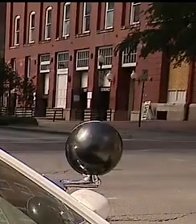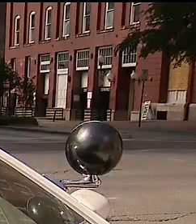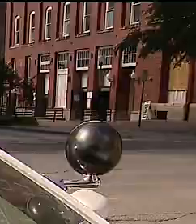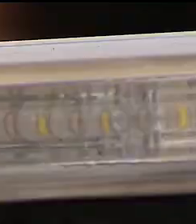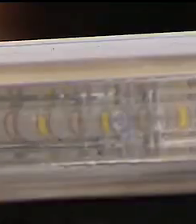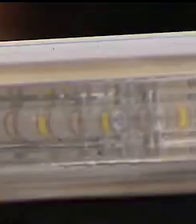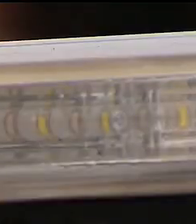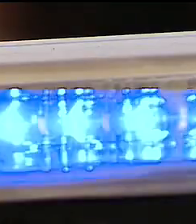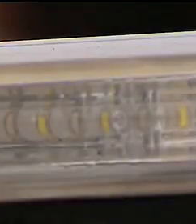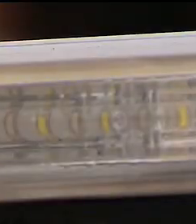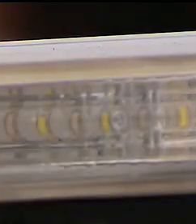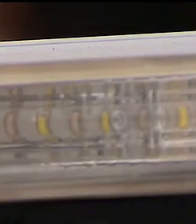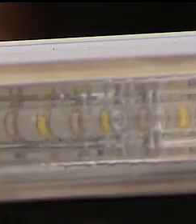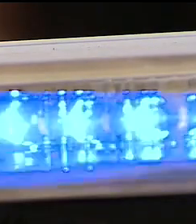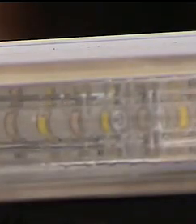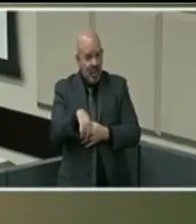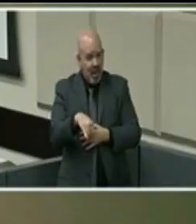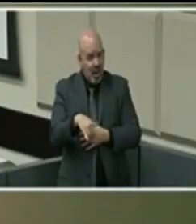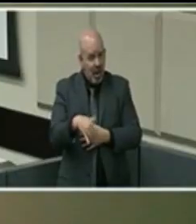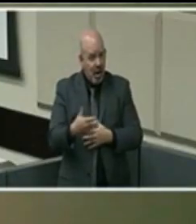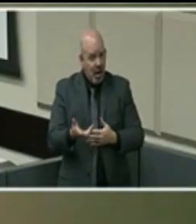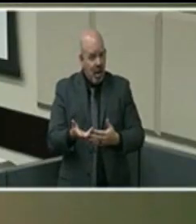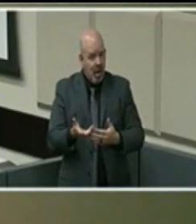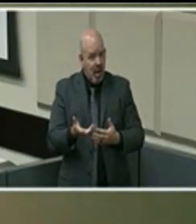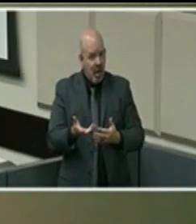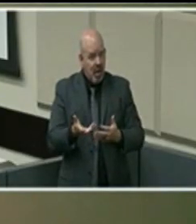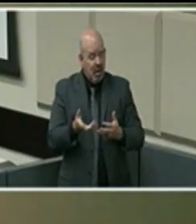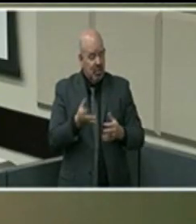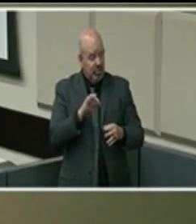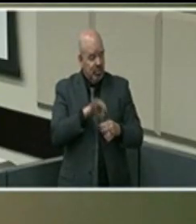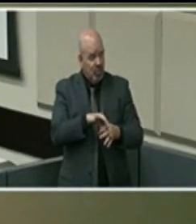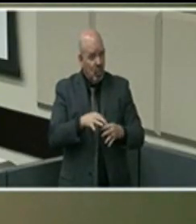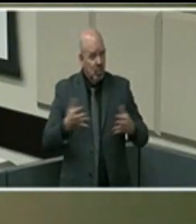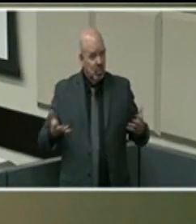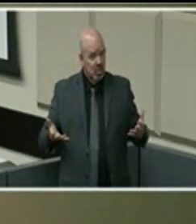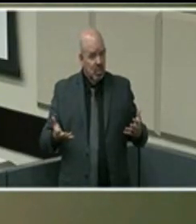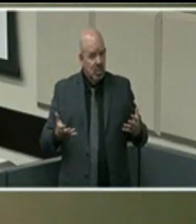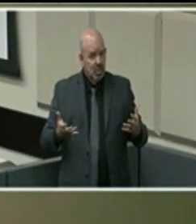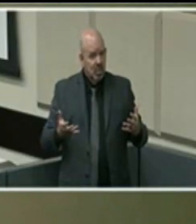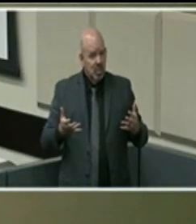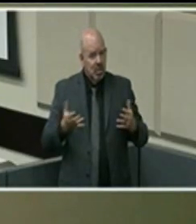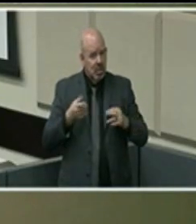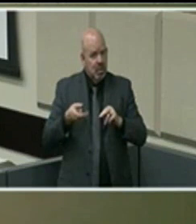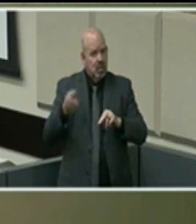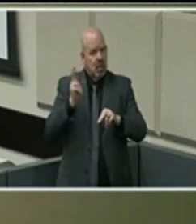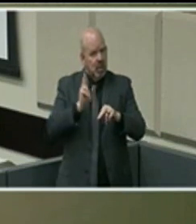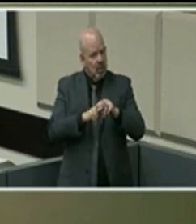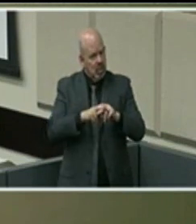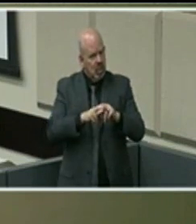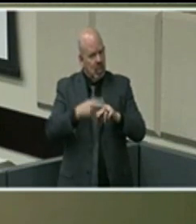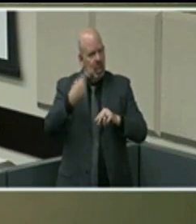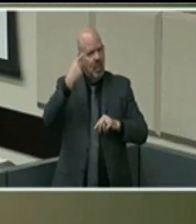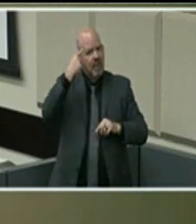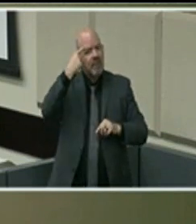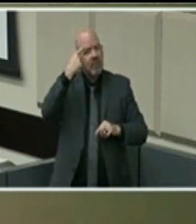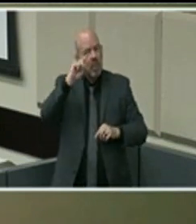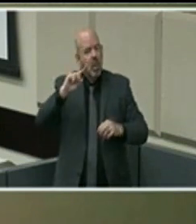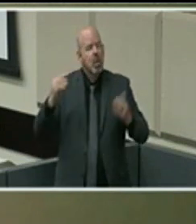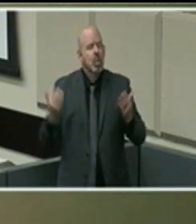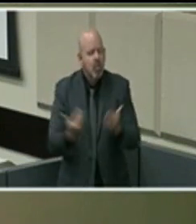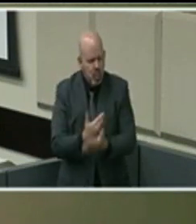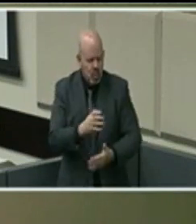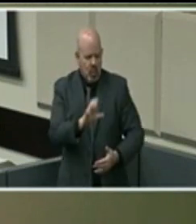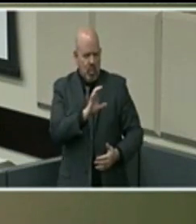to defund the police department. The increase to police funding is to pay for new police officers we were able to recruit